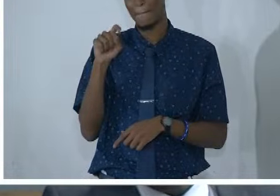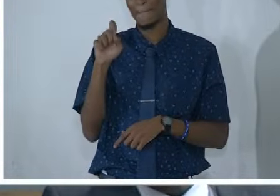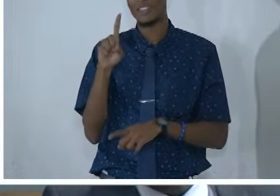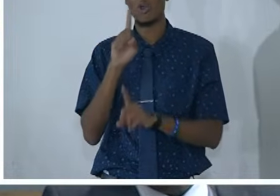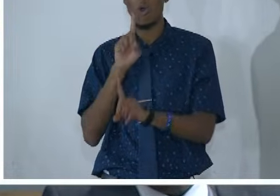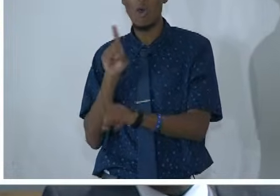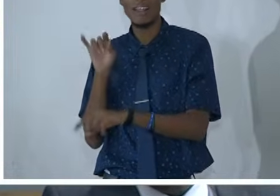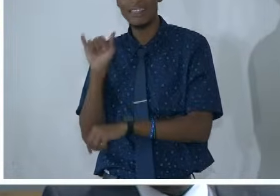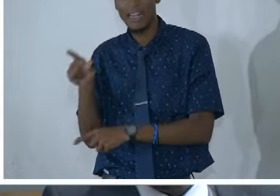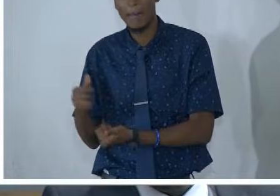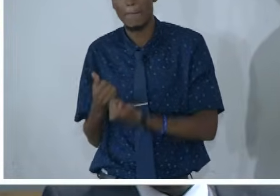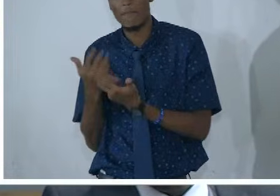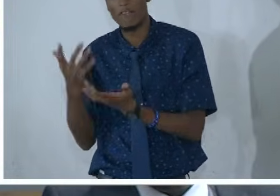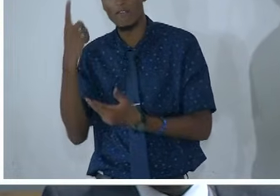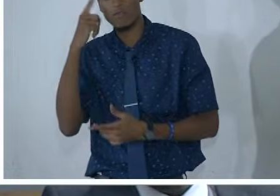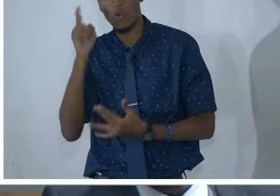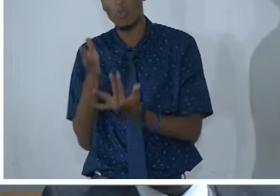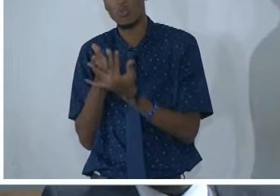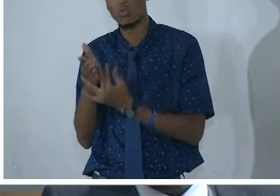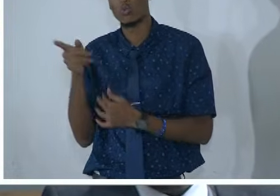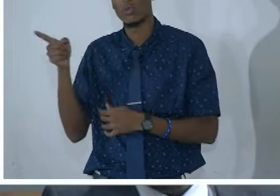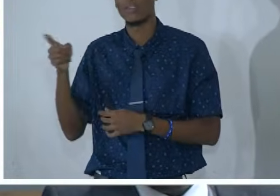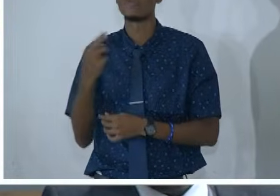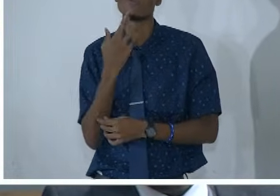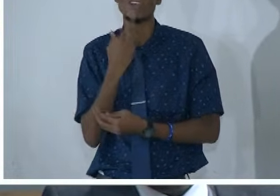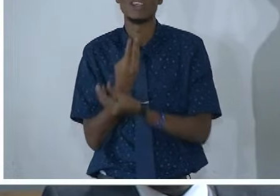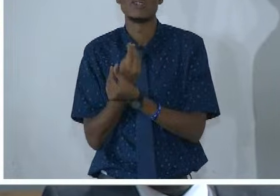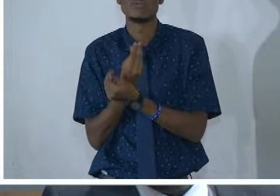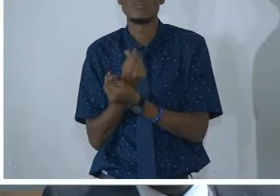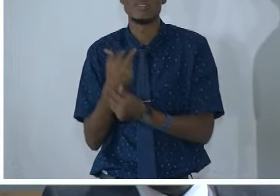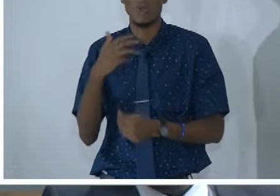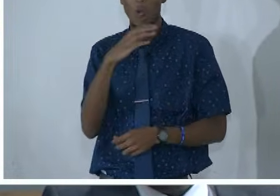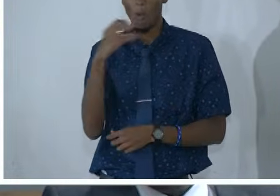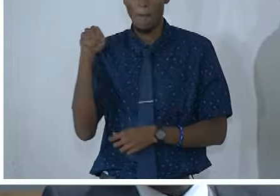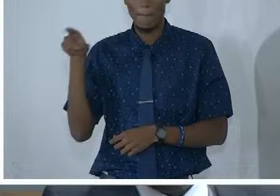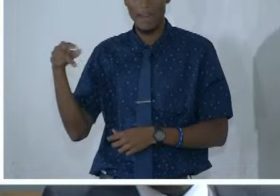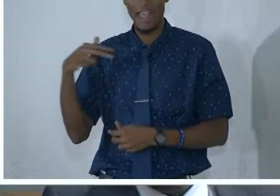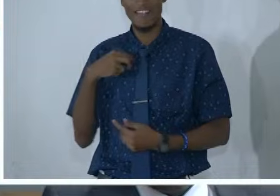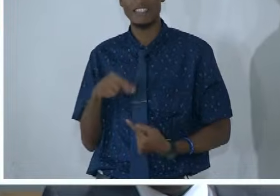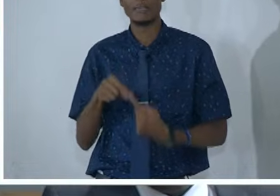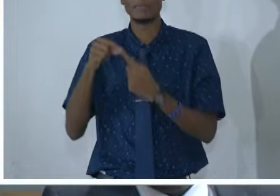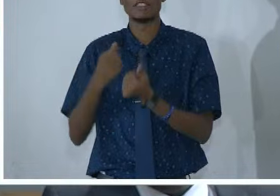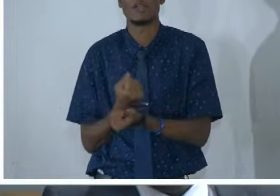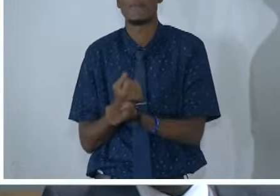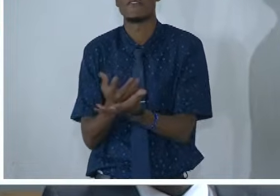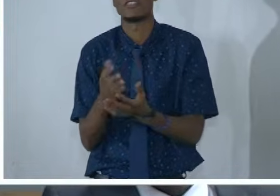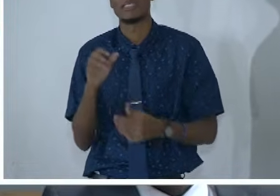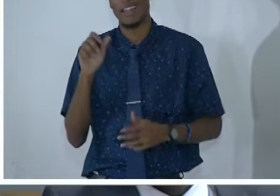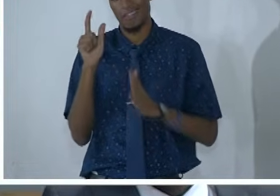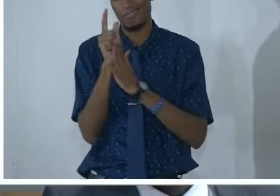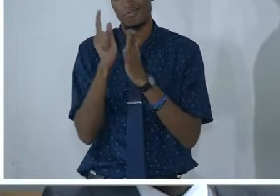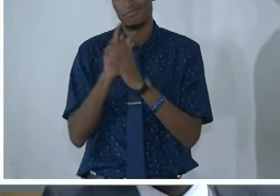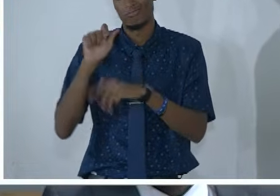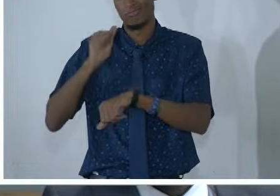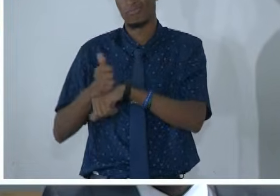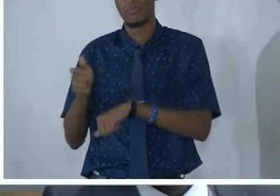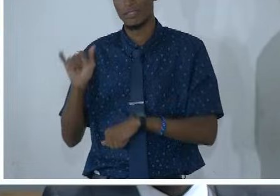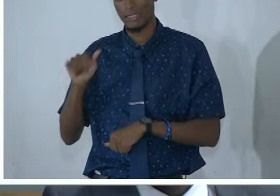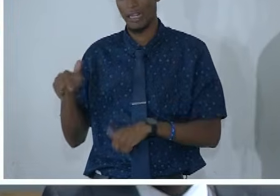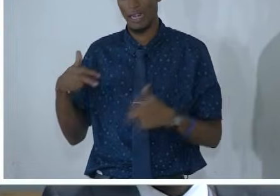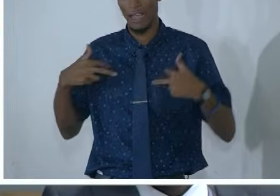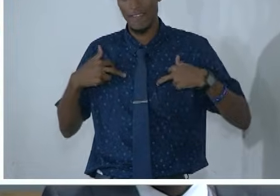is provided for under the Bauxite Alumina Industry Special Provisions Act, and it is deliberately in place